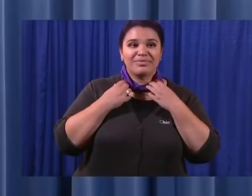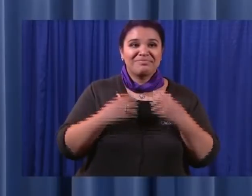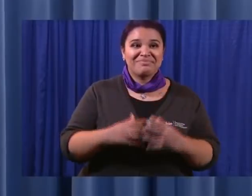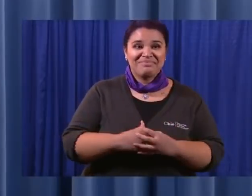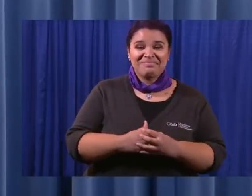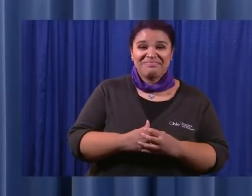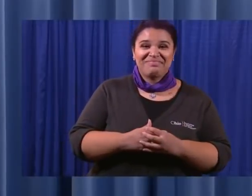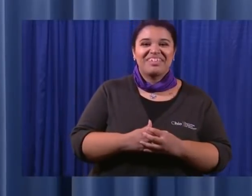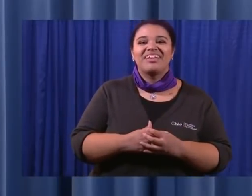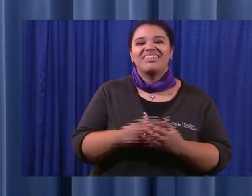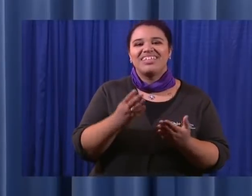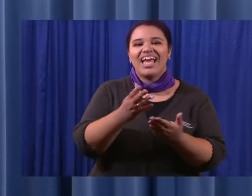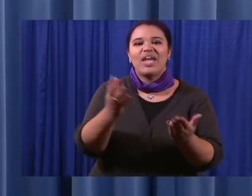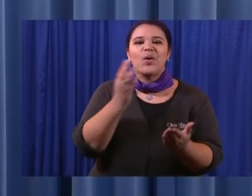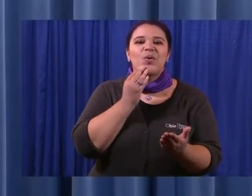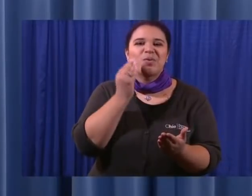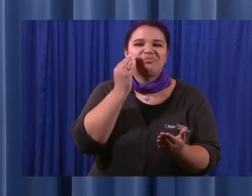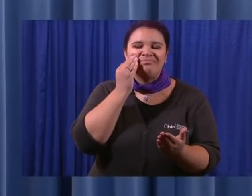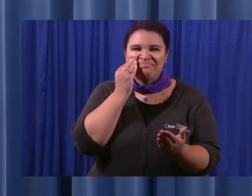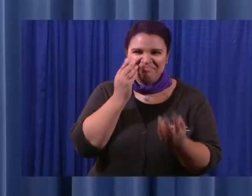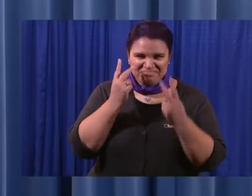You all can't see it at home, but I'm watching